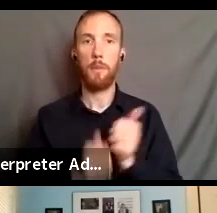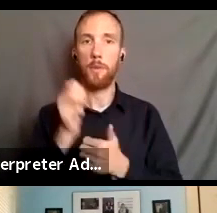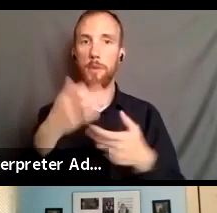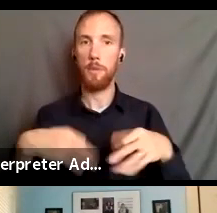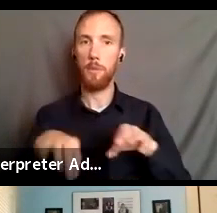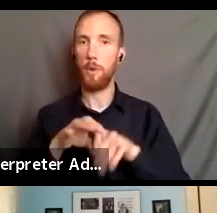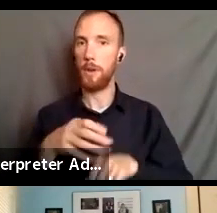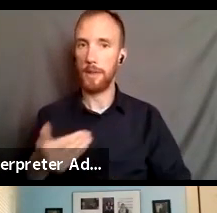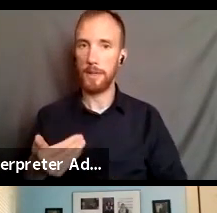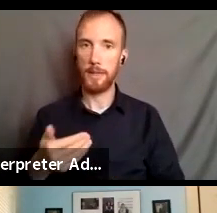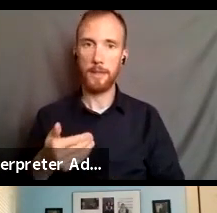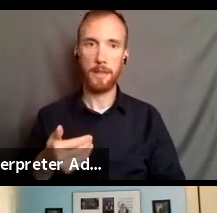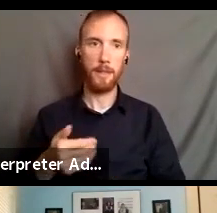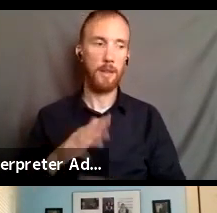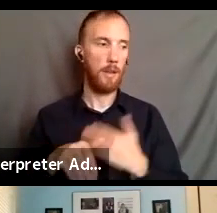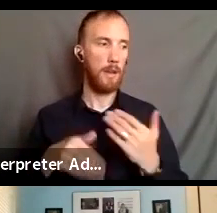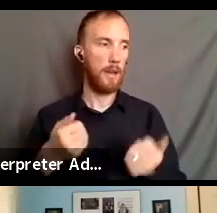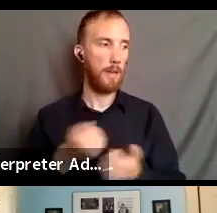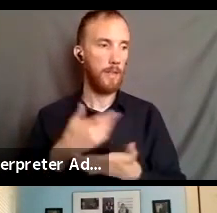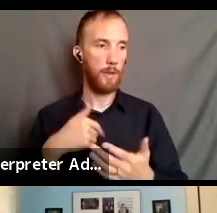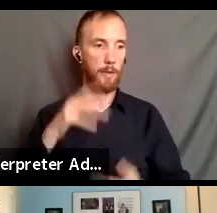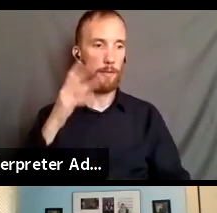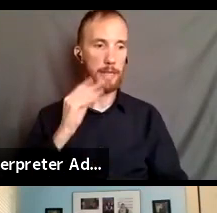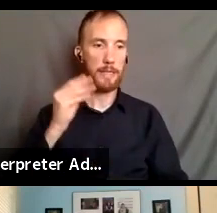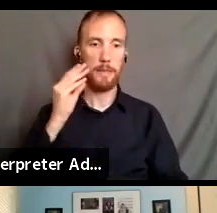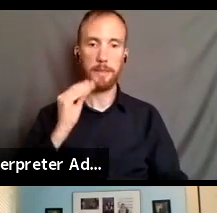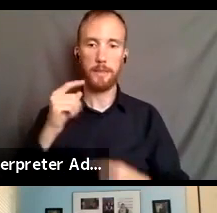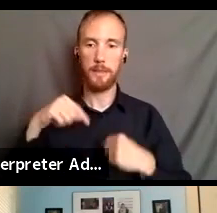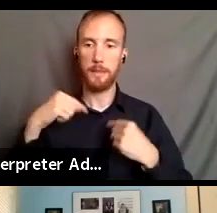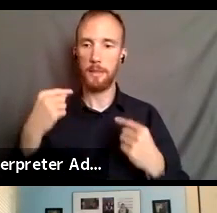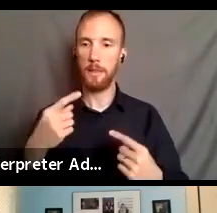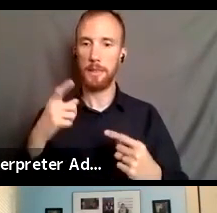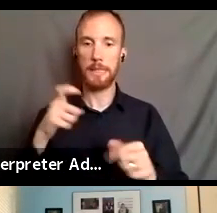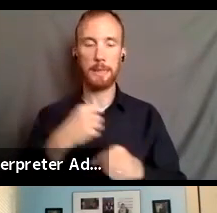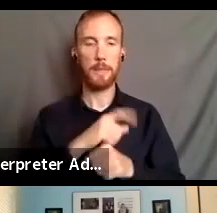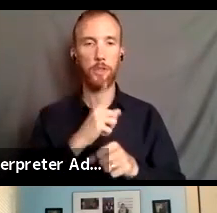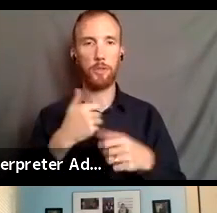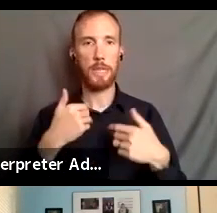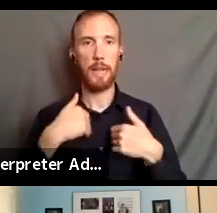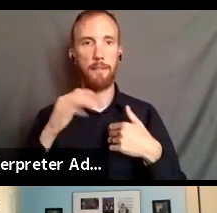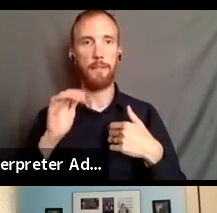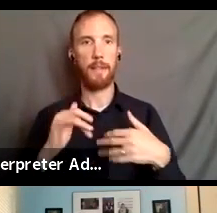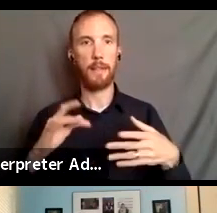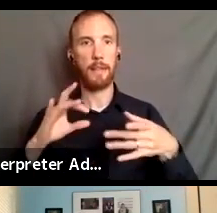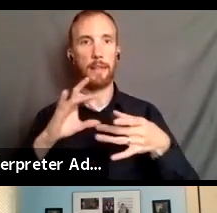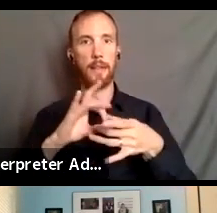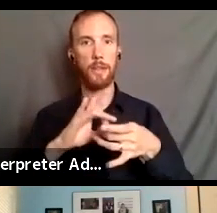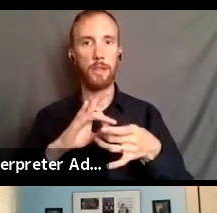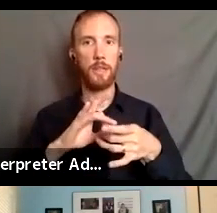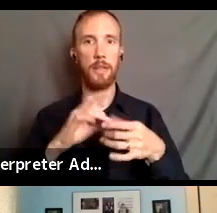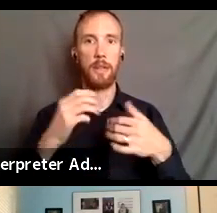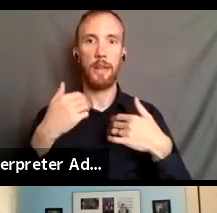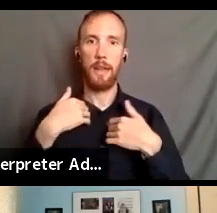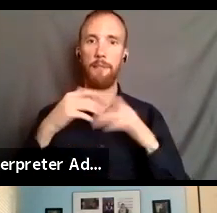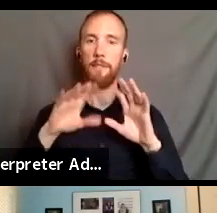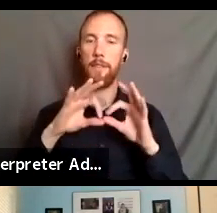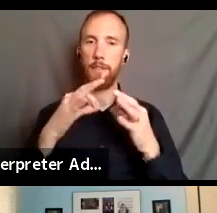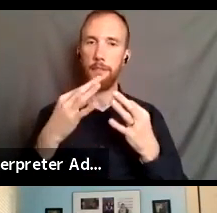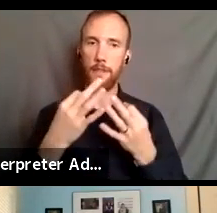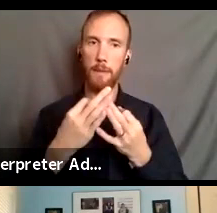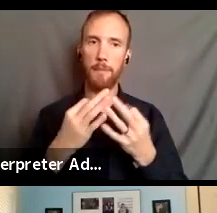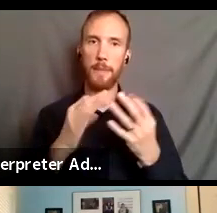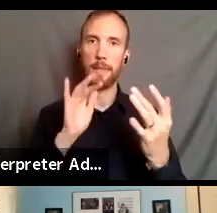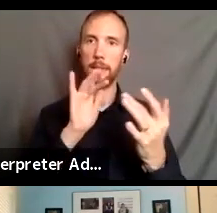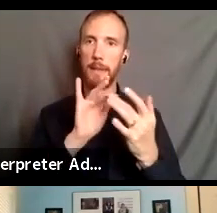this experience is making sure that we have that connection um which means having the family contact info um having a phone